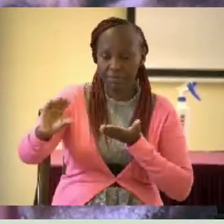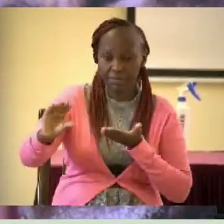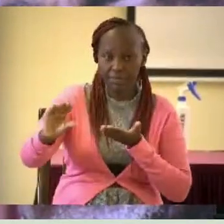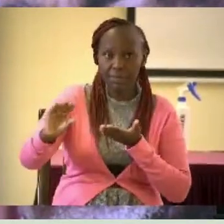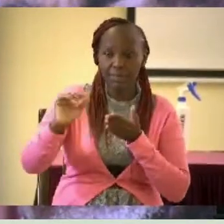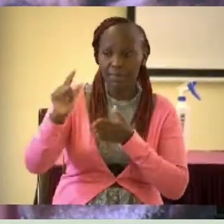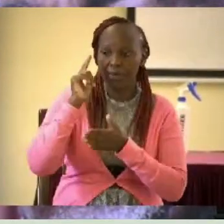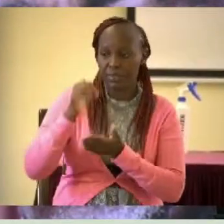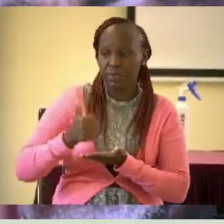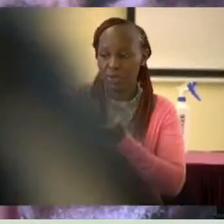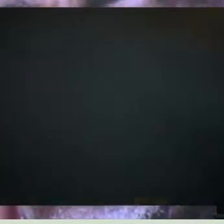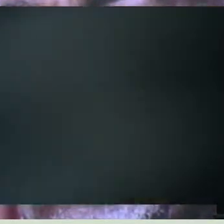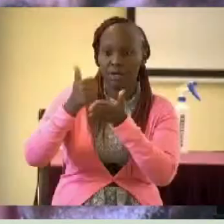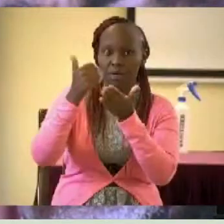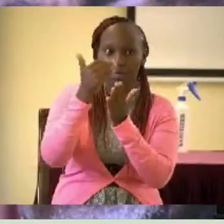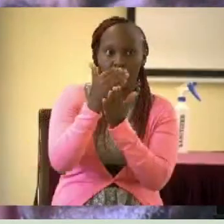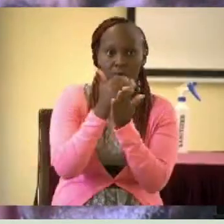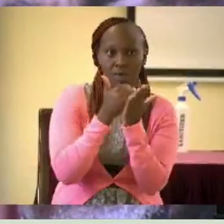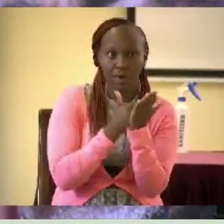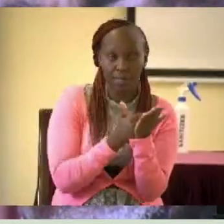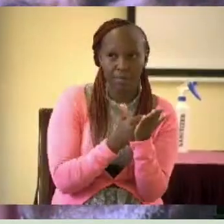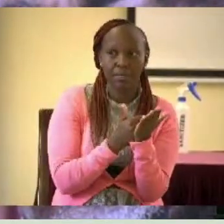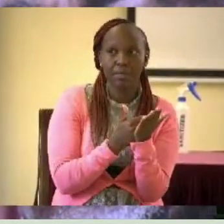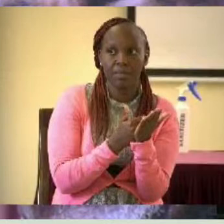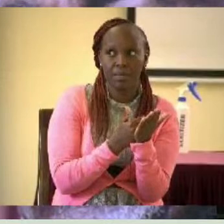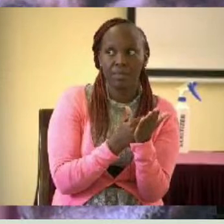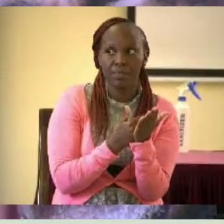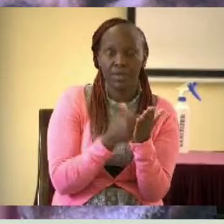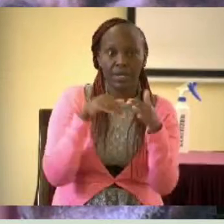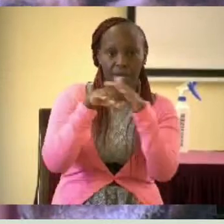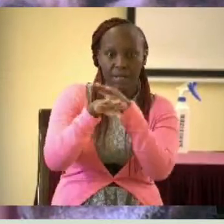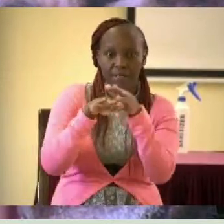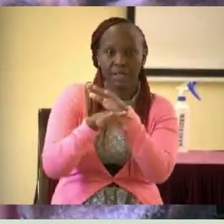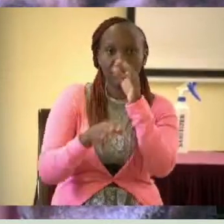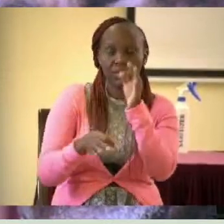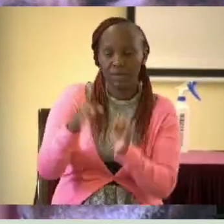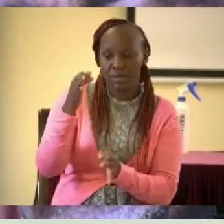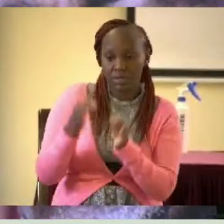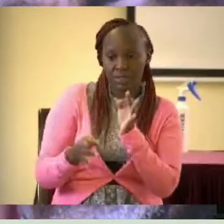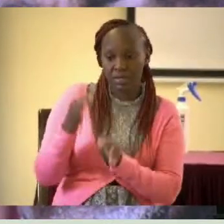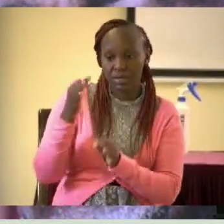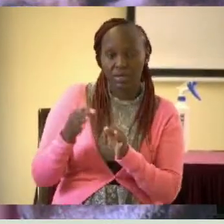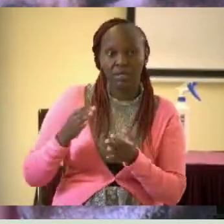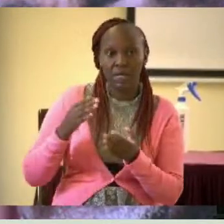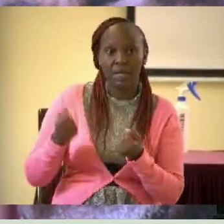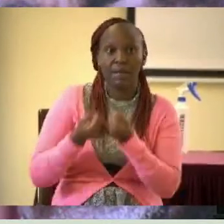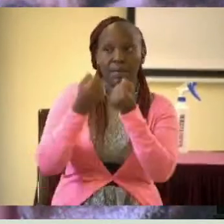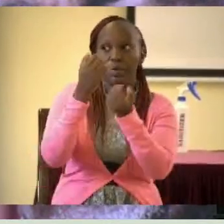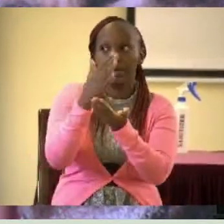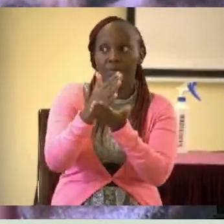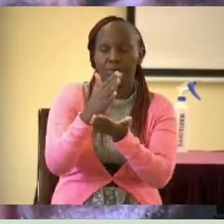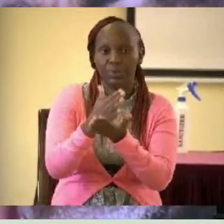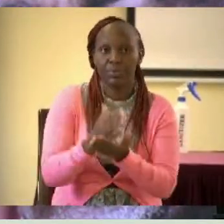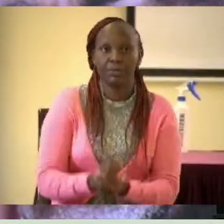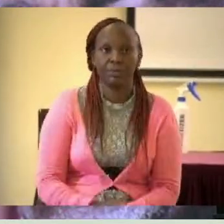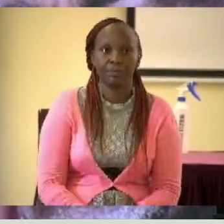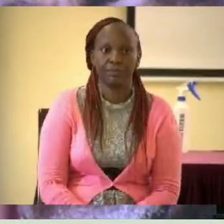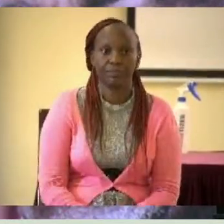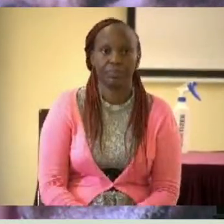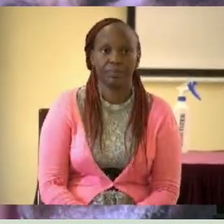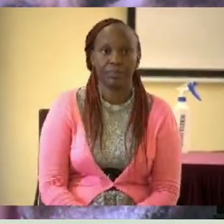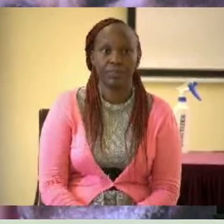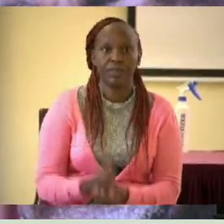the legal aid programs to make access to justice a reality for